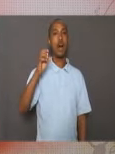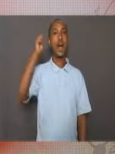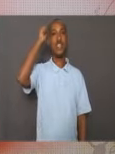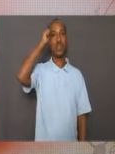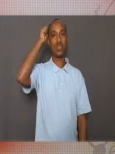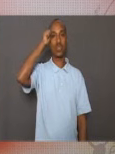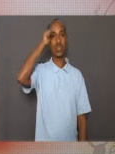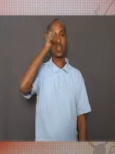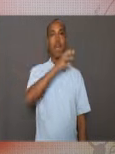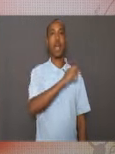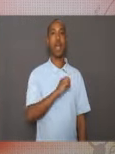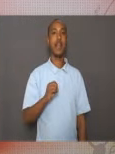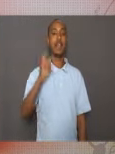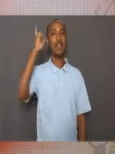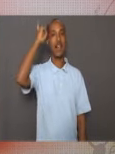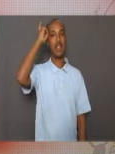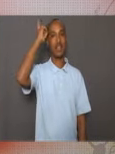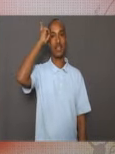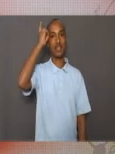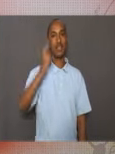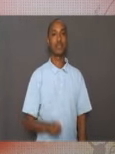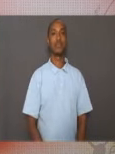Aristotle, and Dalton.